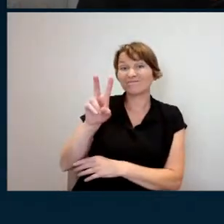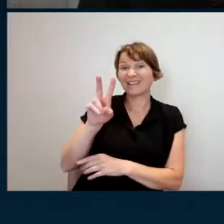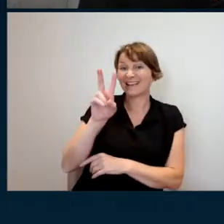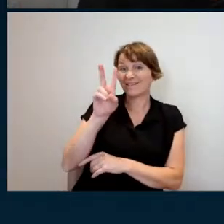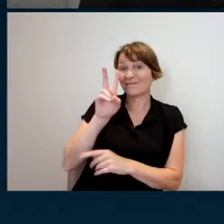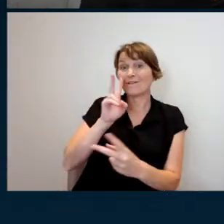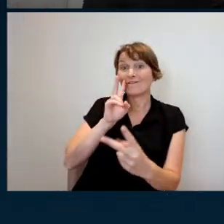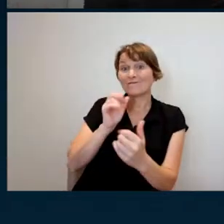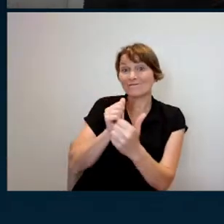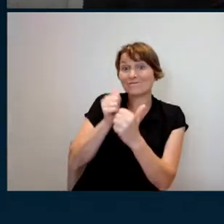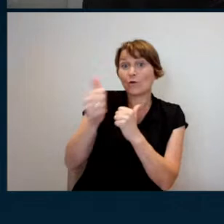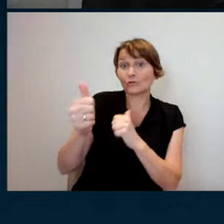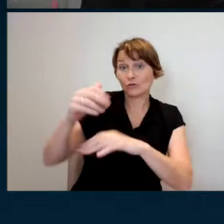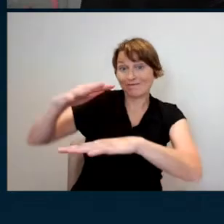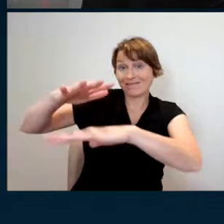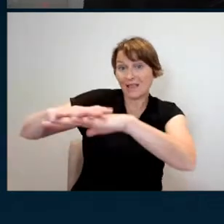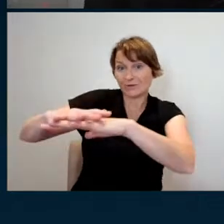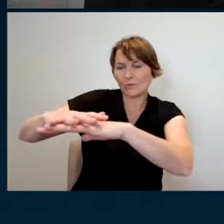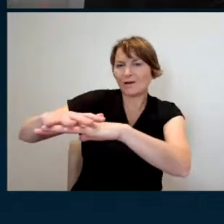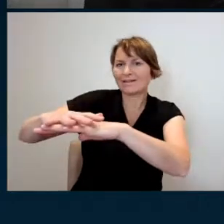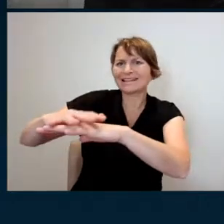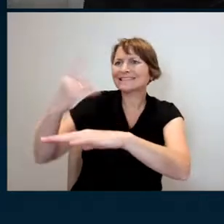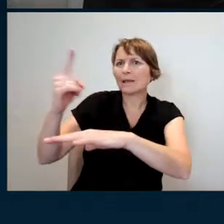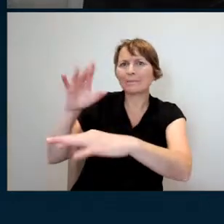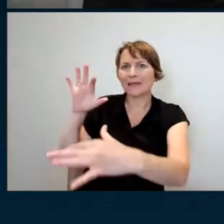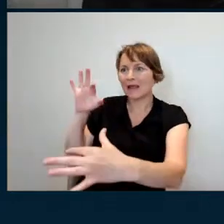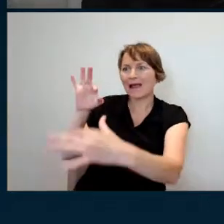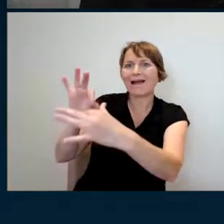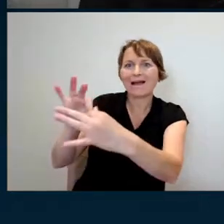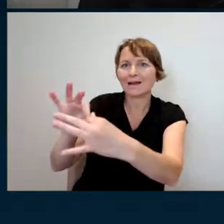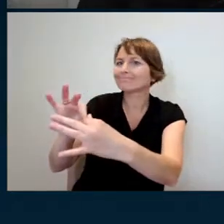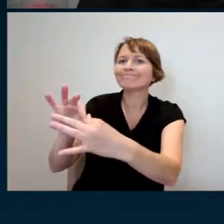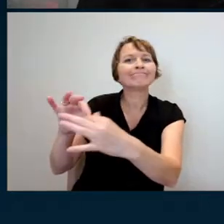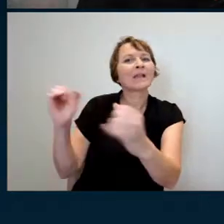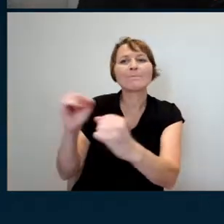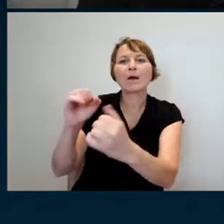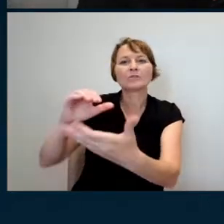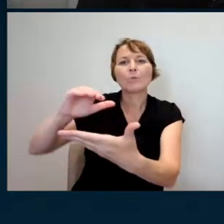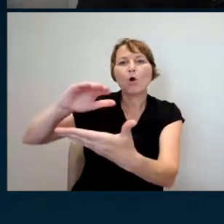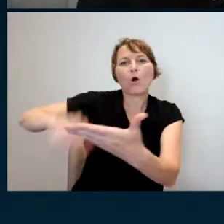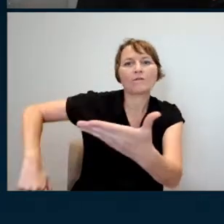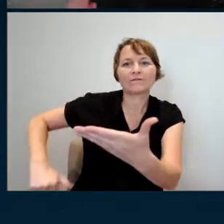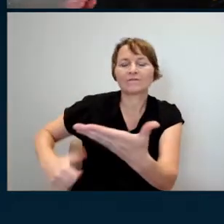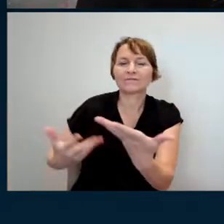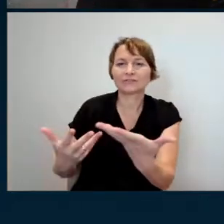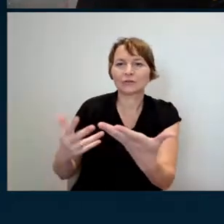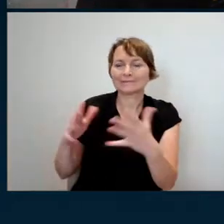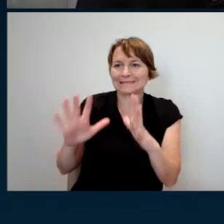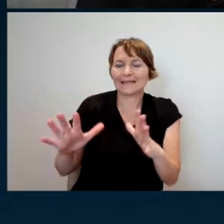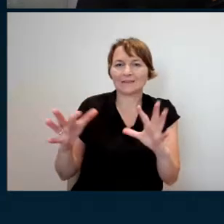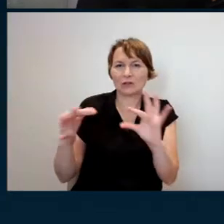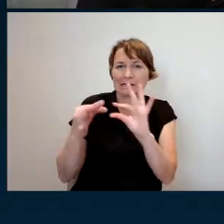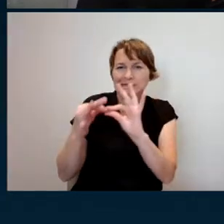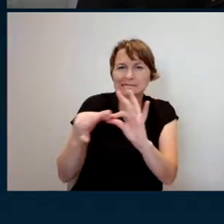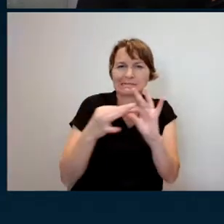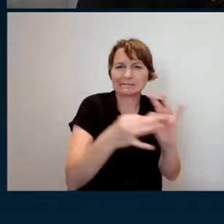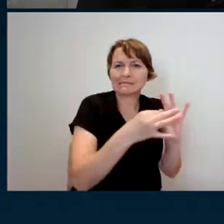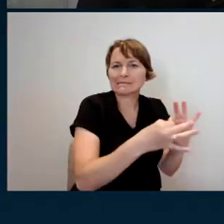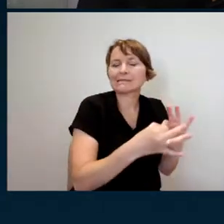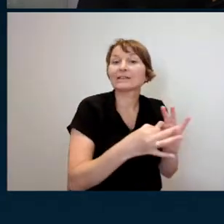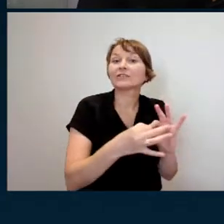interface attached to the subnet somewhere, I will not be able to remove it. The thing is that Azure the PowerShell will first try